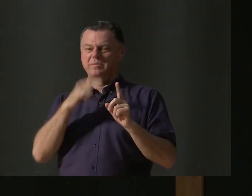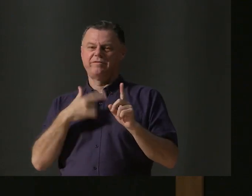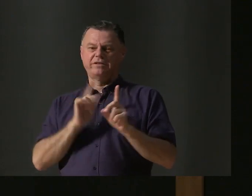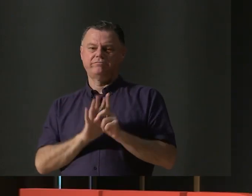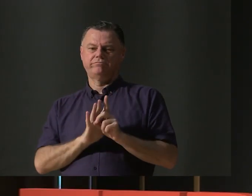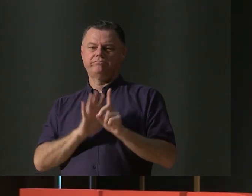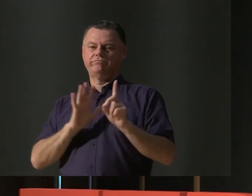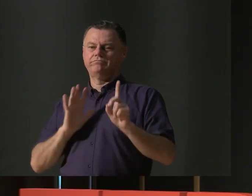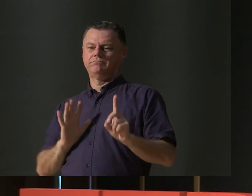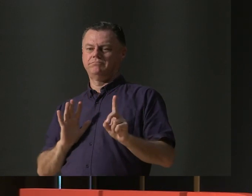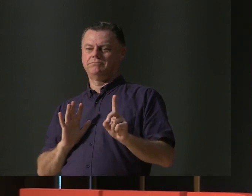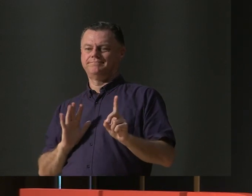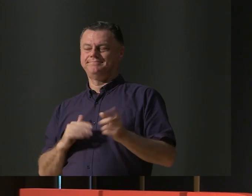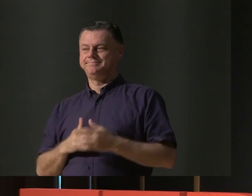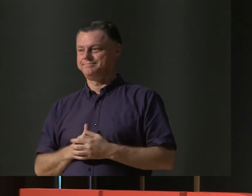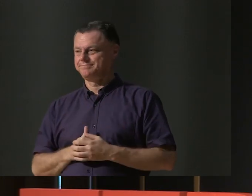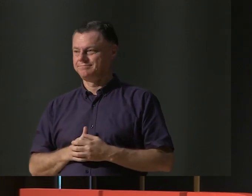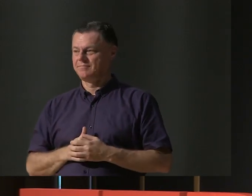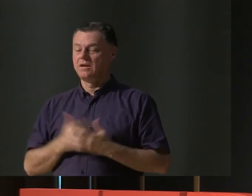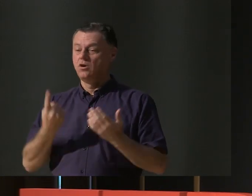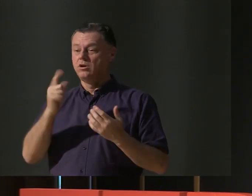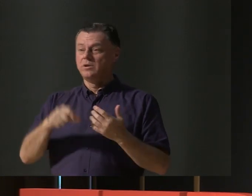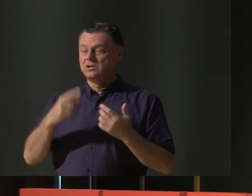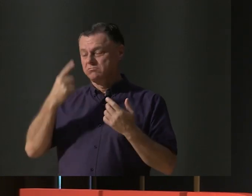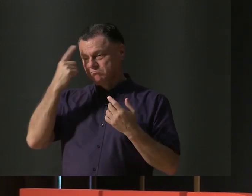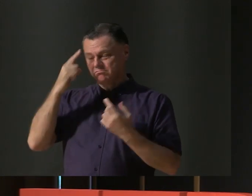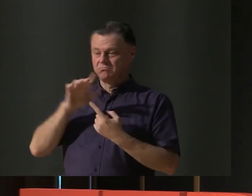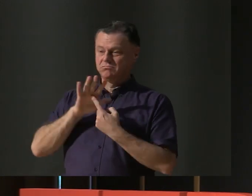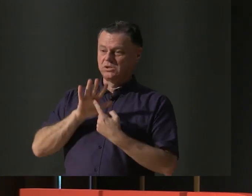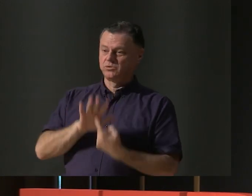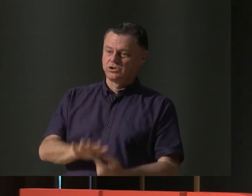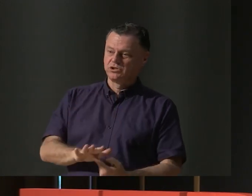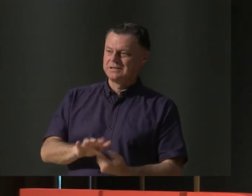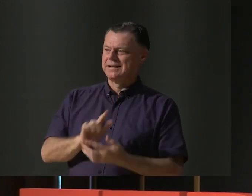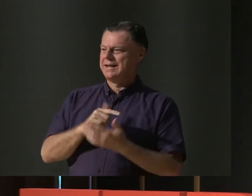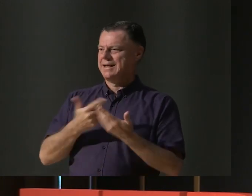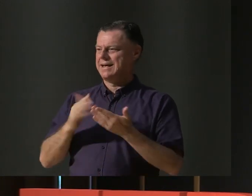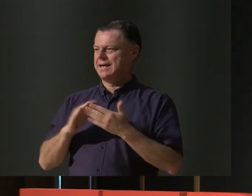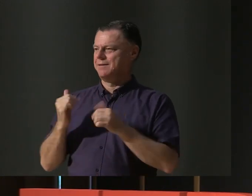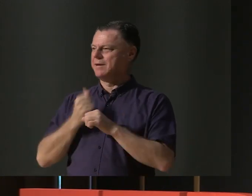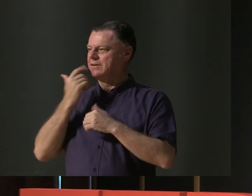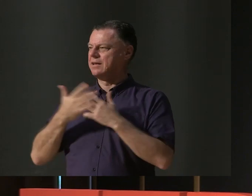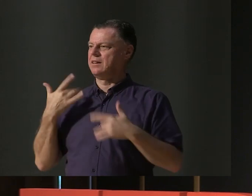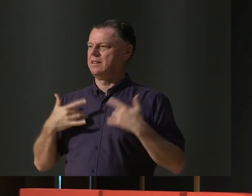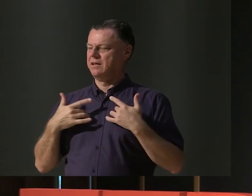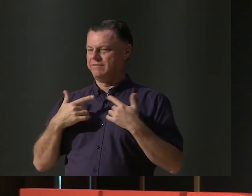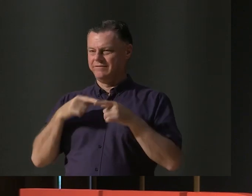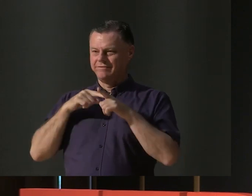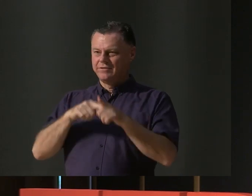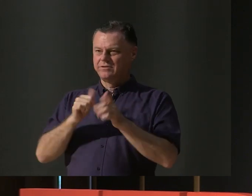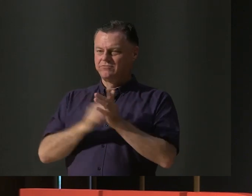feel. And someone with depression can find it mighty hard to maintain their daily diabetes